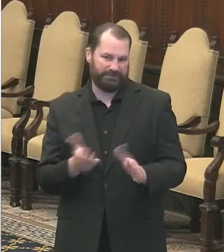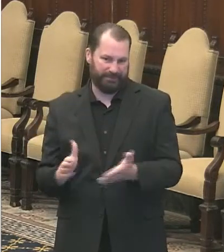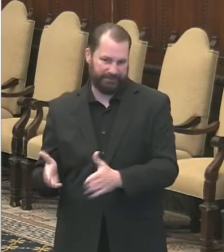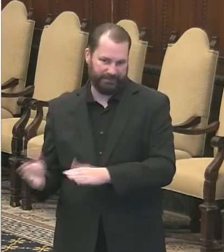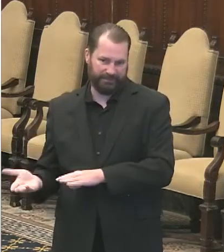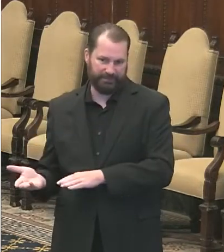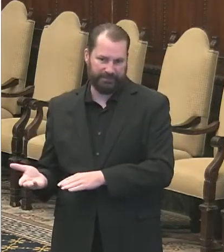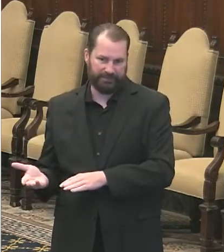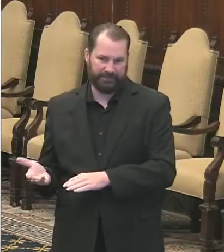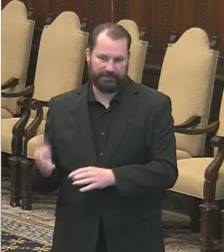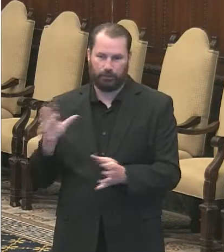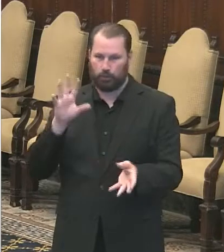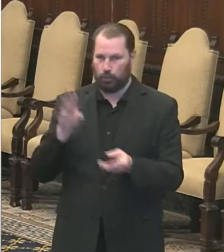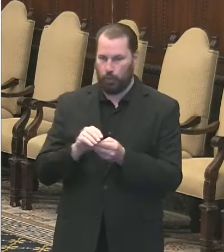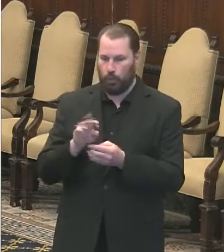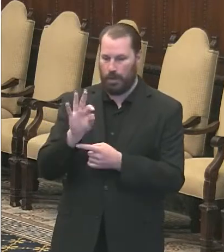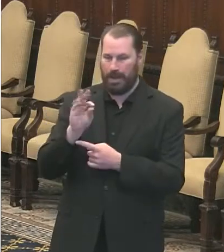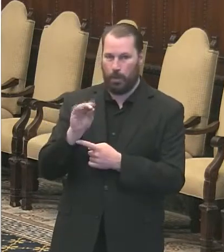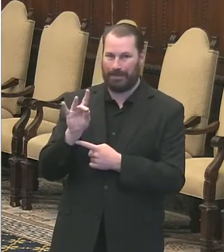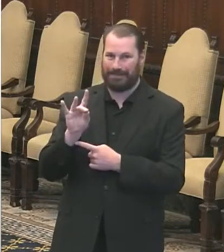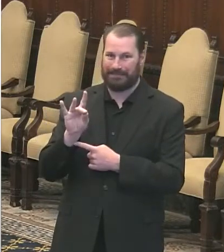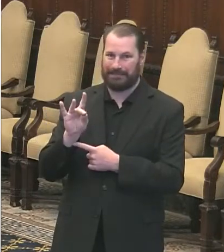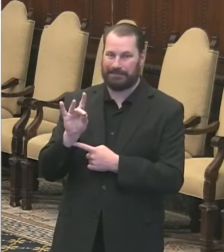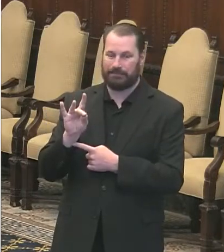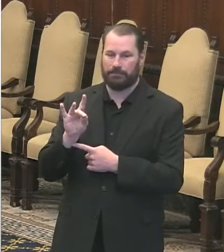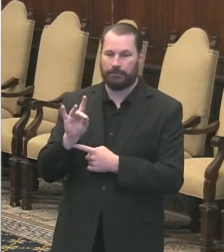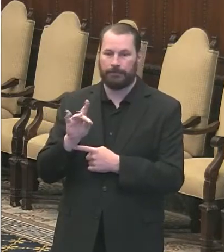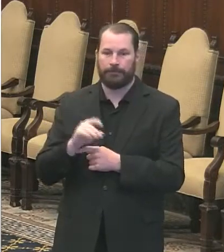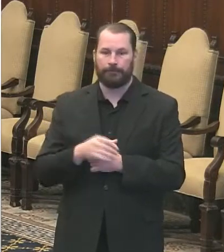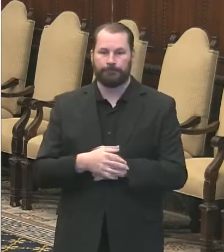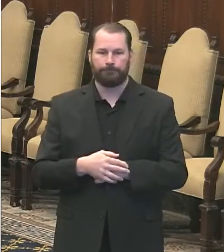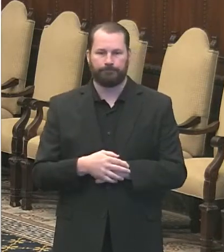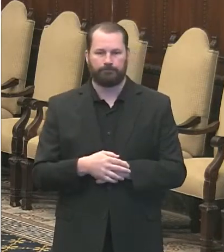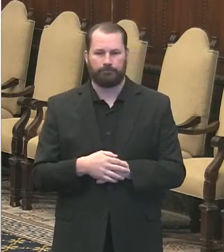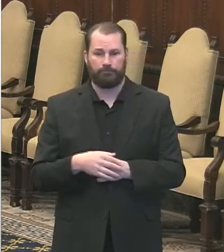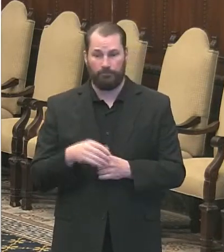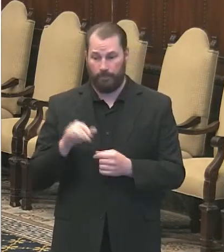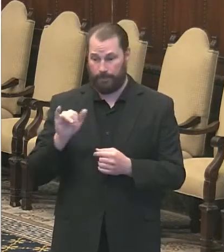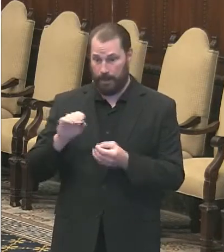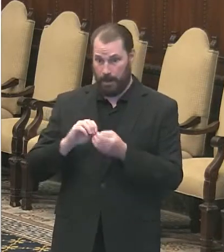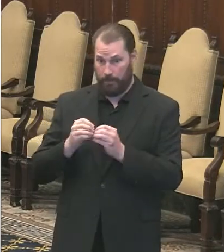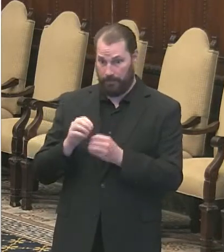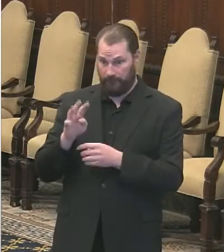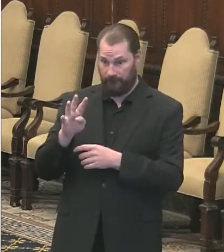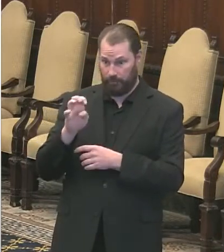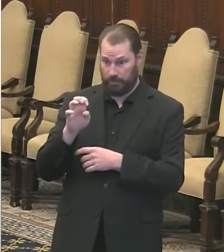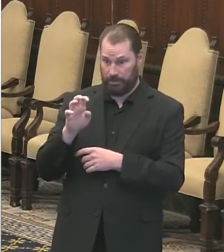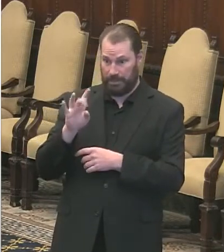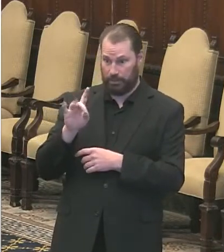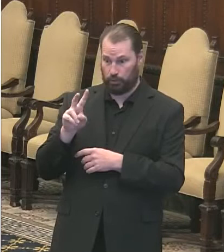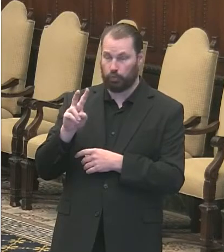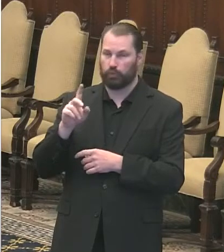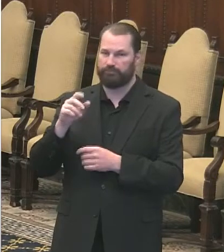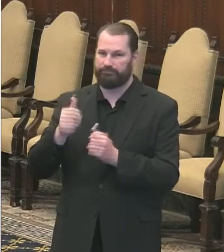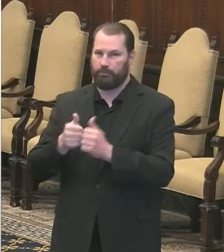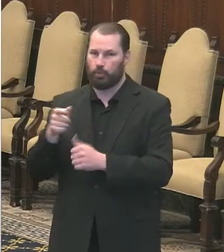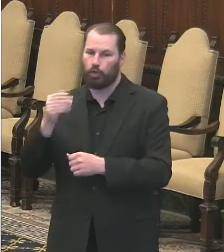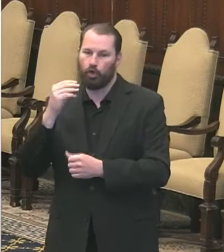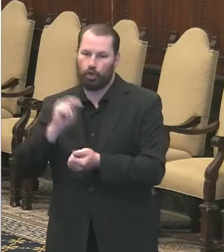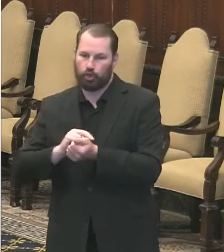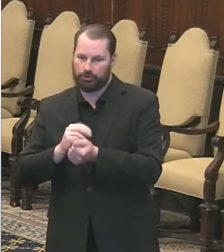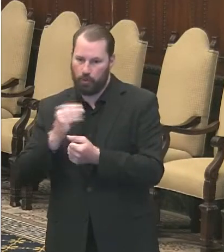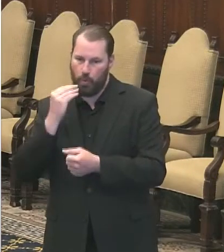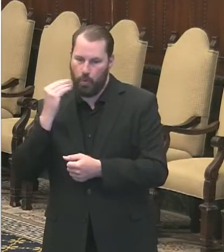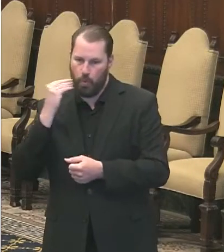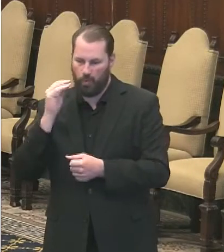of 908 deaths. Of those, 482 or 53% were nursing home residents. Every death is tragedy.